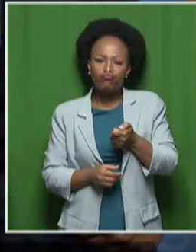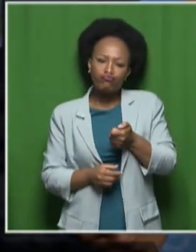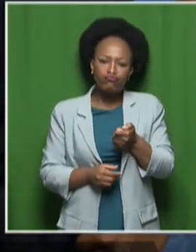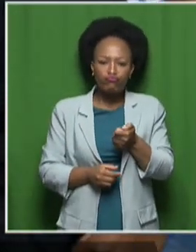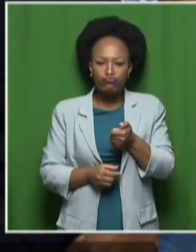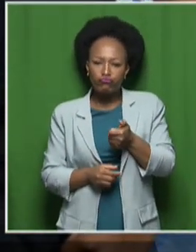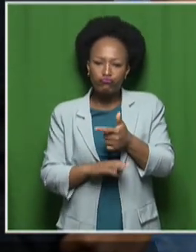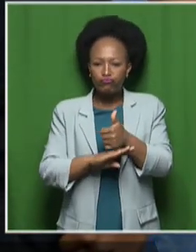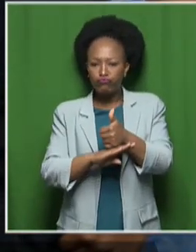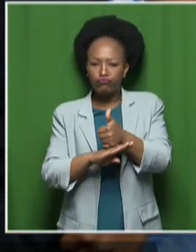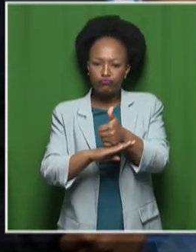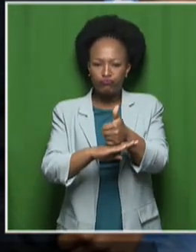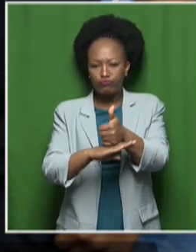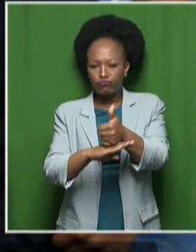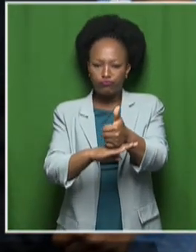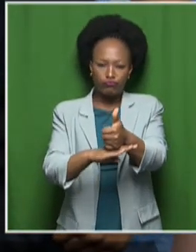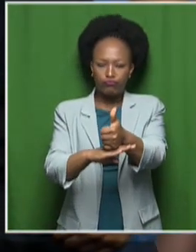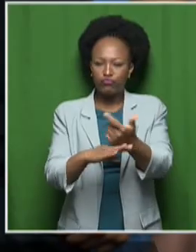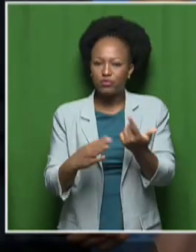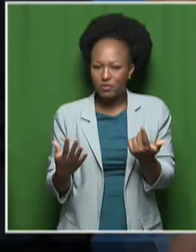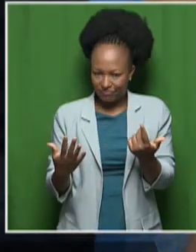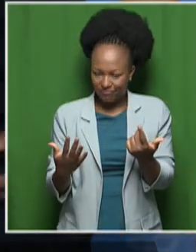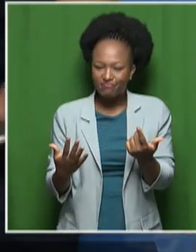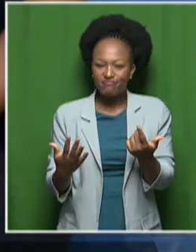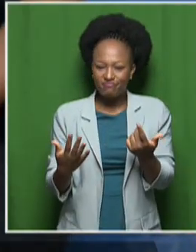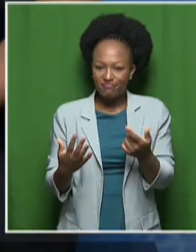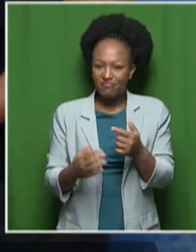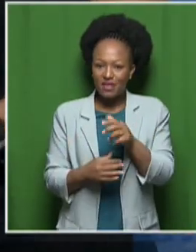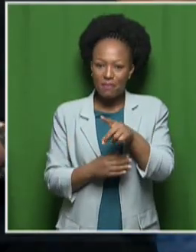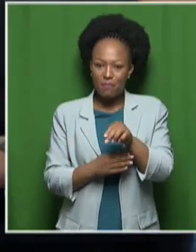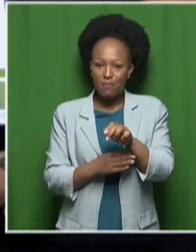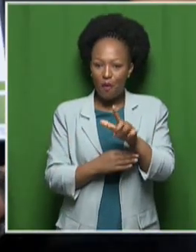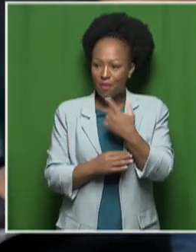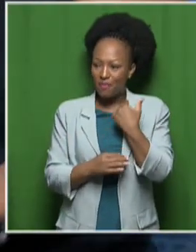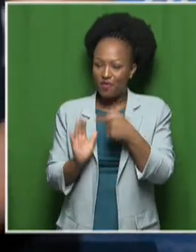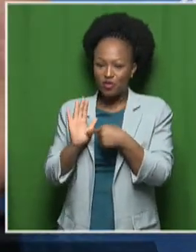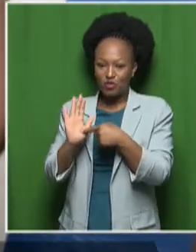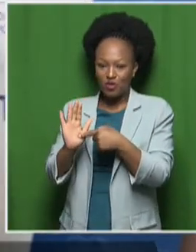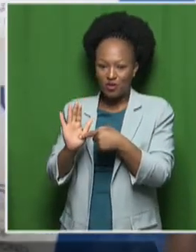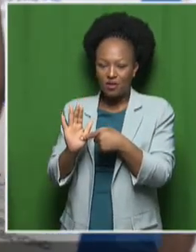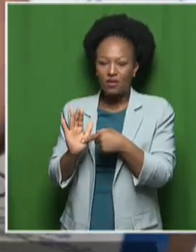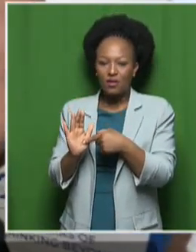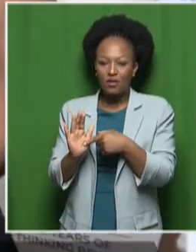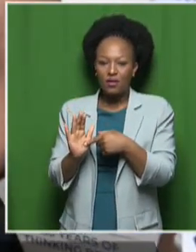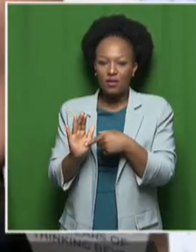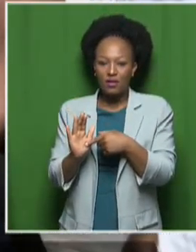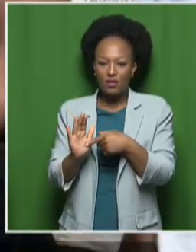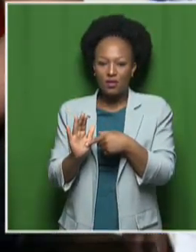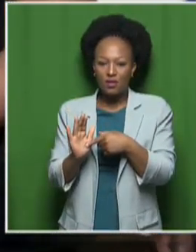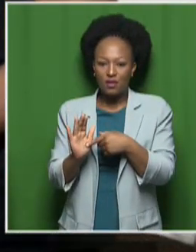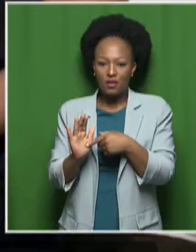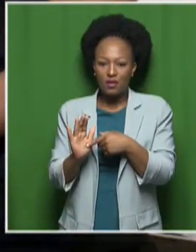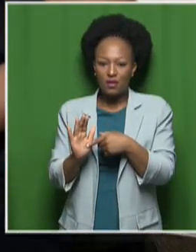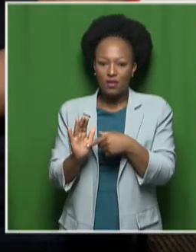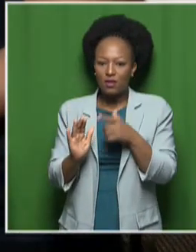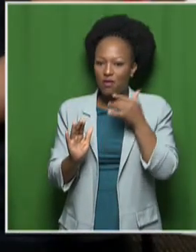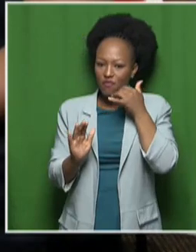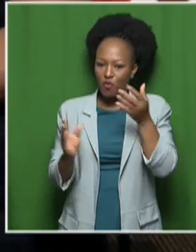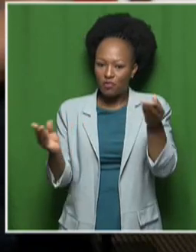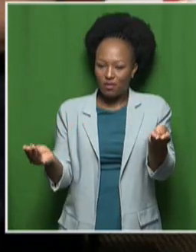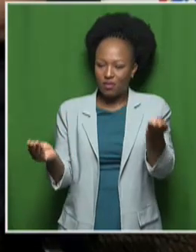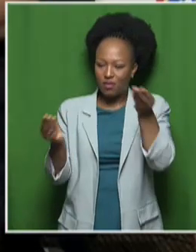this is absolutely mind-blowing. And Paul, you were showing me earlier. So let me exchange one device for